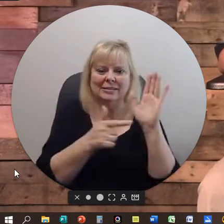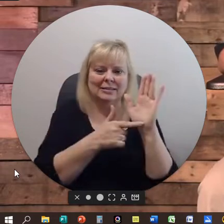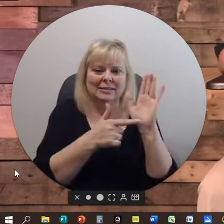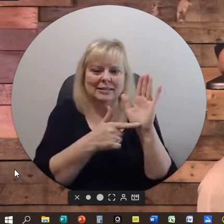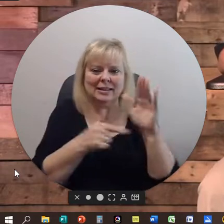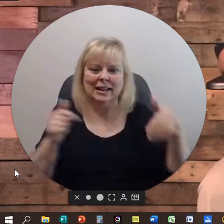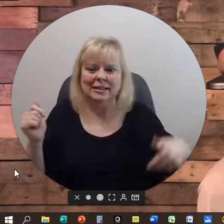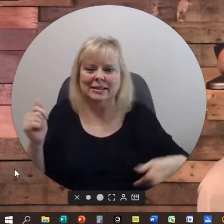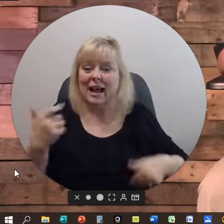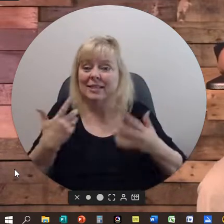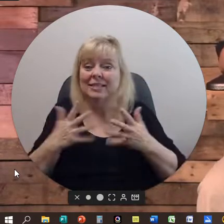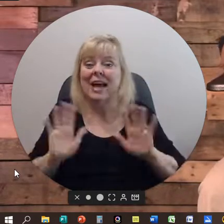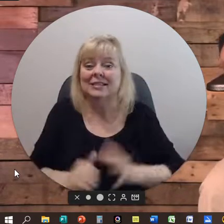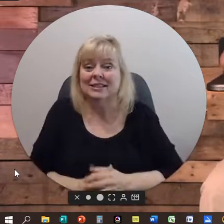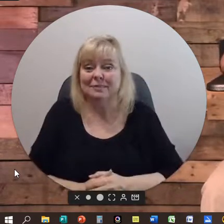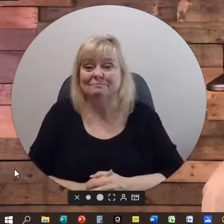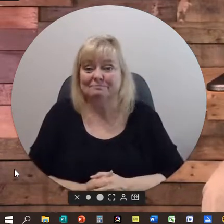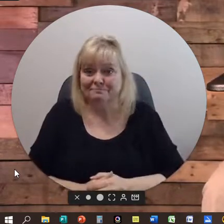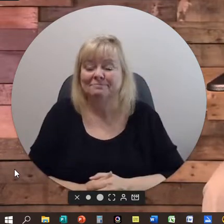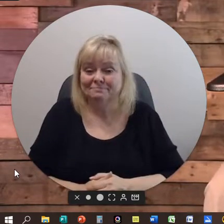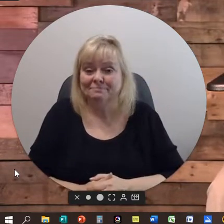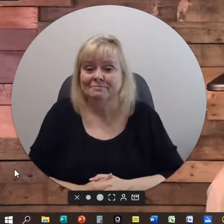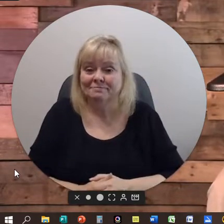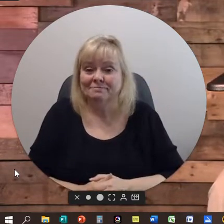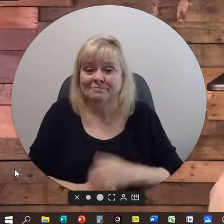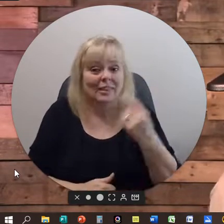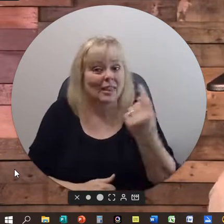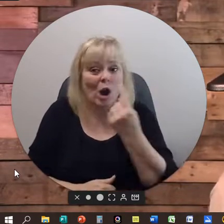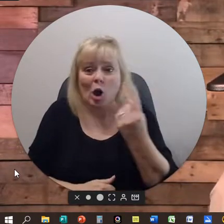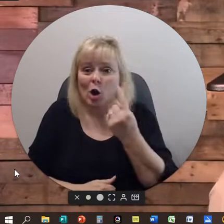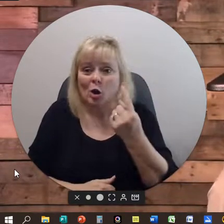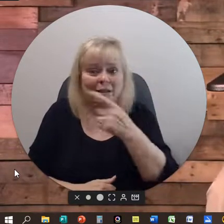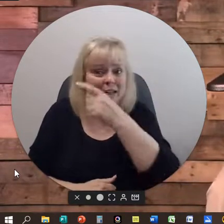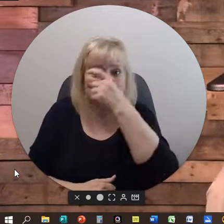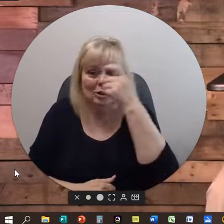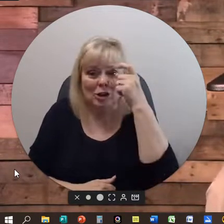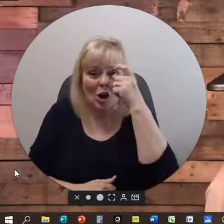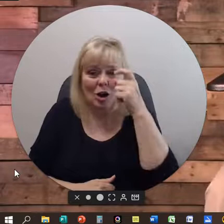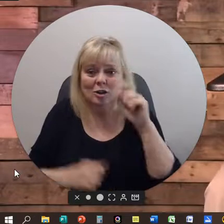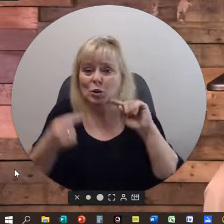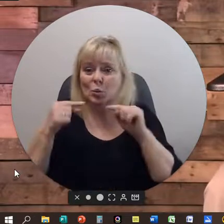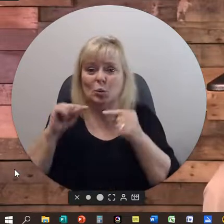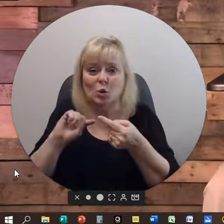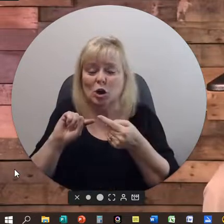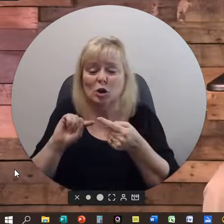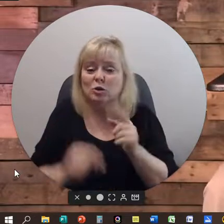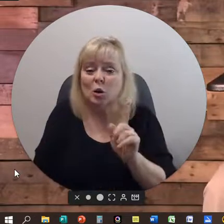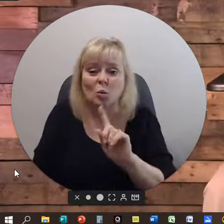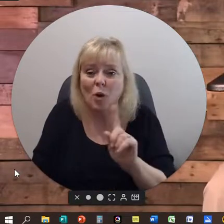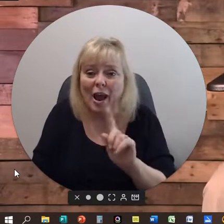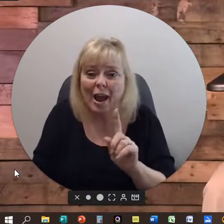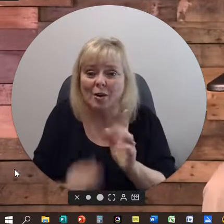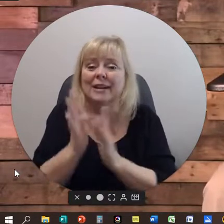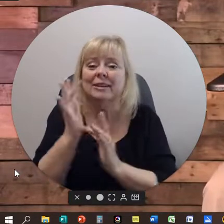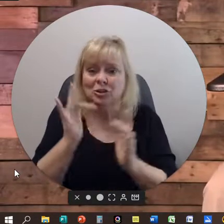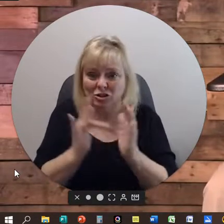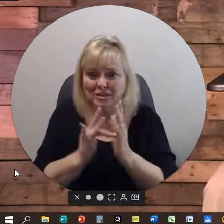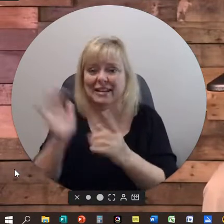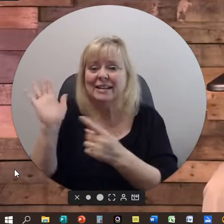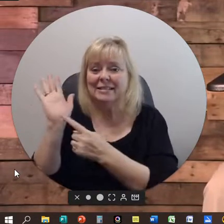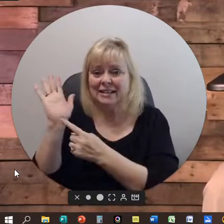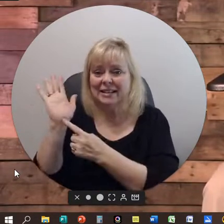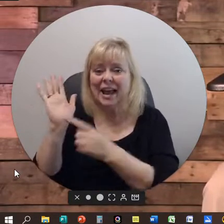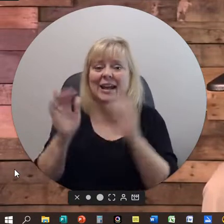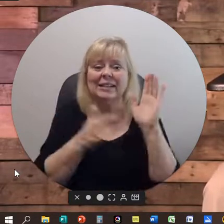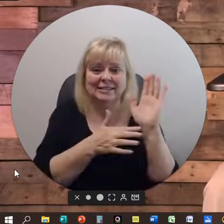The only scars, the only woundedness in heaven, are the wounds that Jesus gives as a gift for